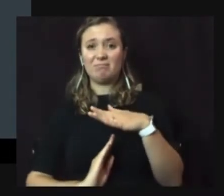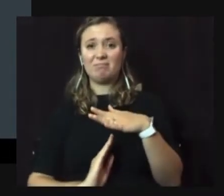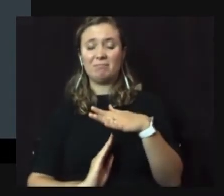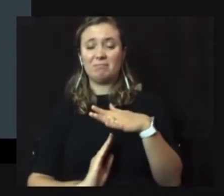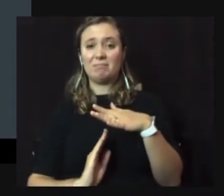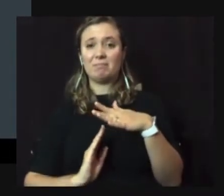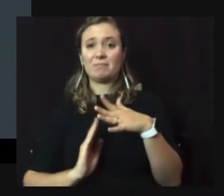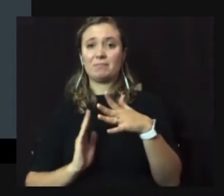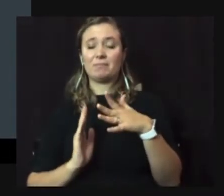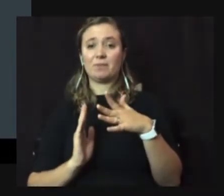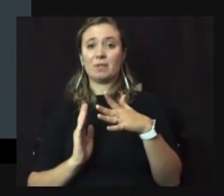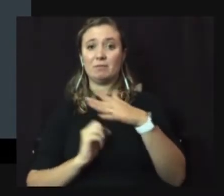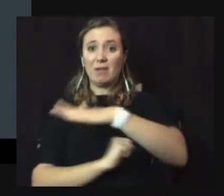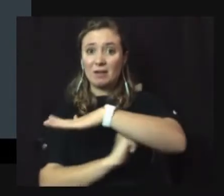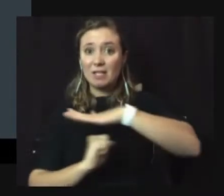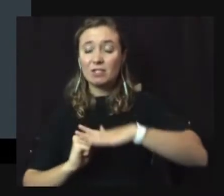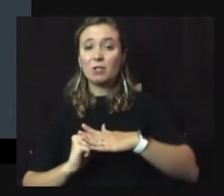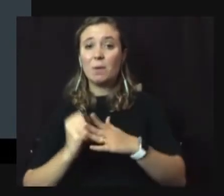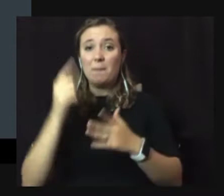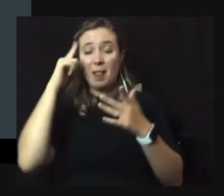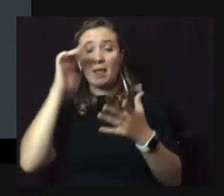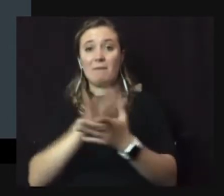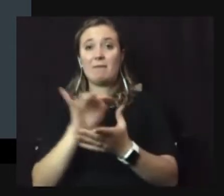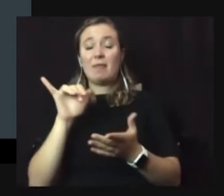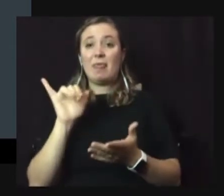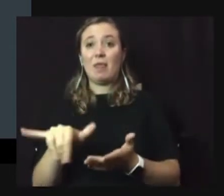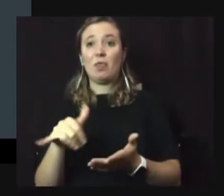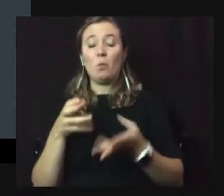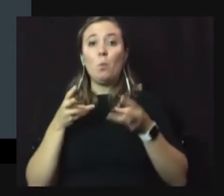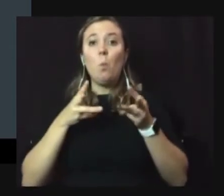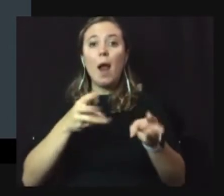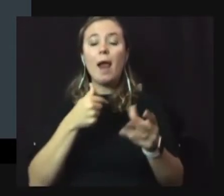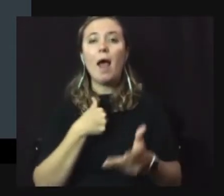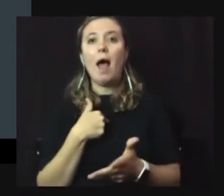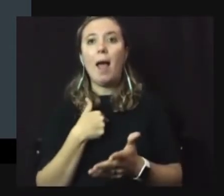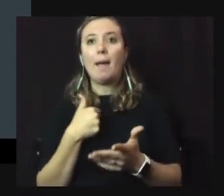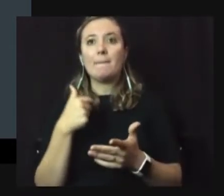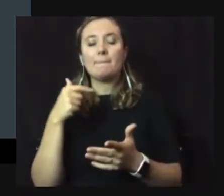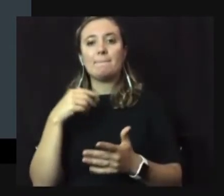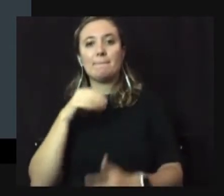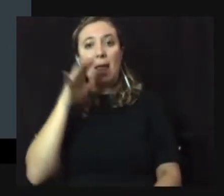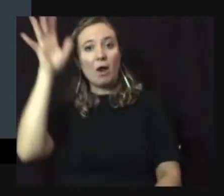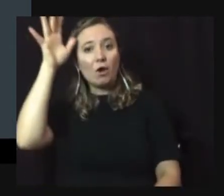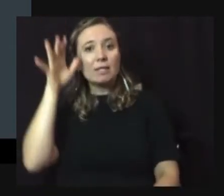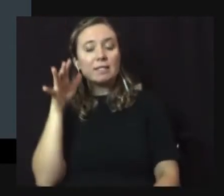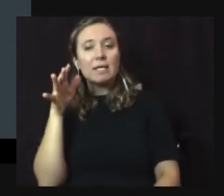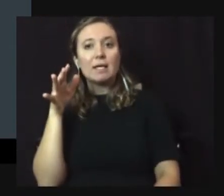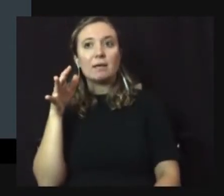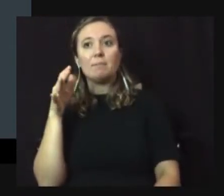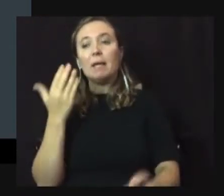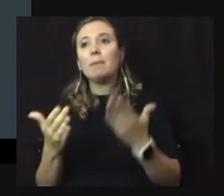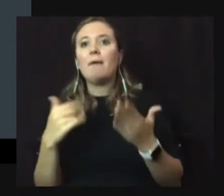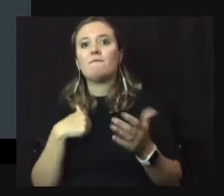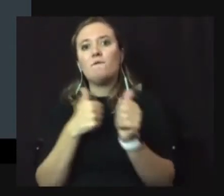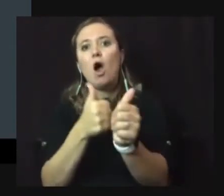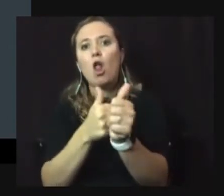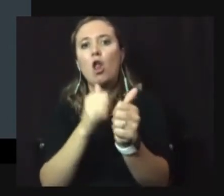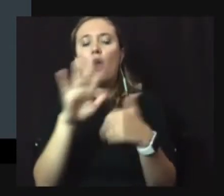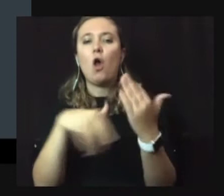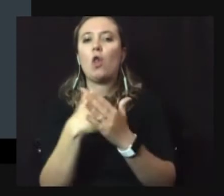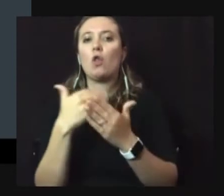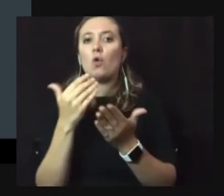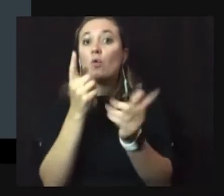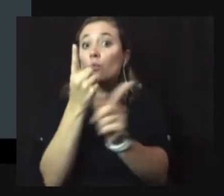that the way that I'm parent, even if I'm doing it all the right ways, and I'm following all the right steps, is